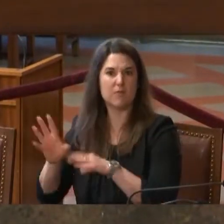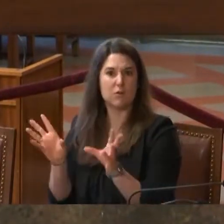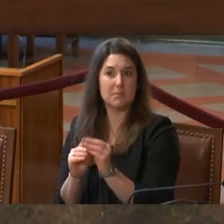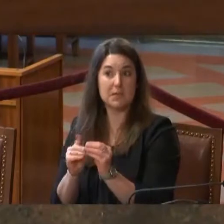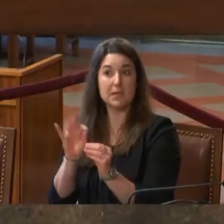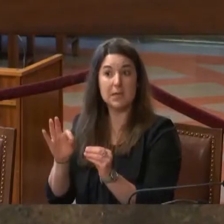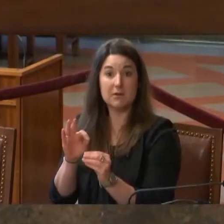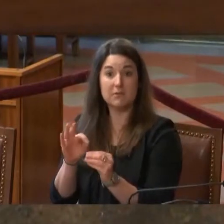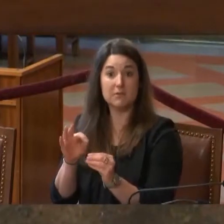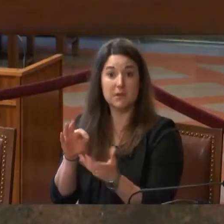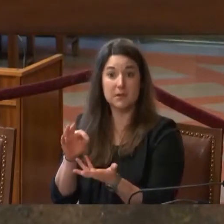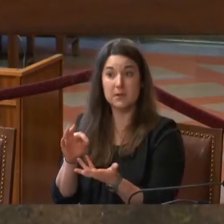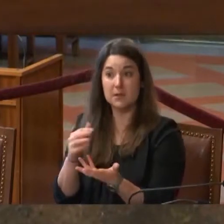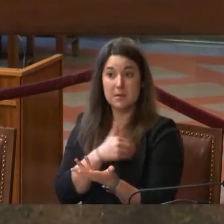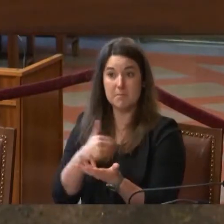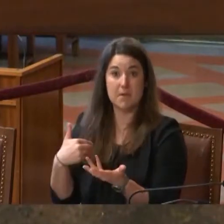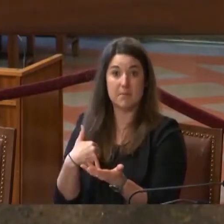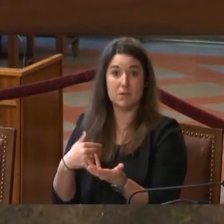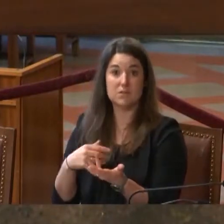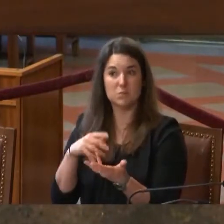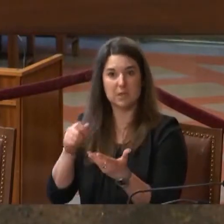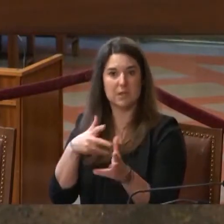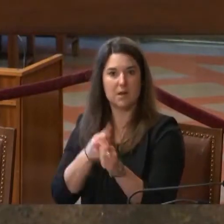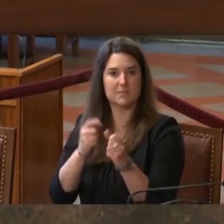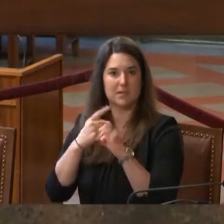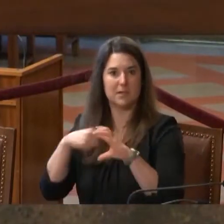case member, and we'll send an update email to the members.